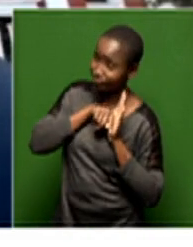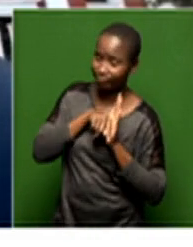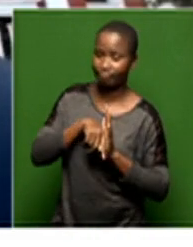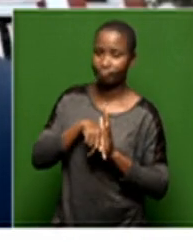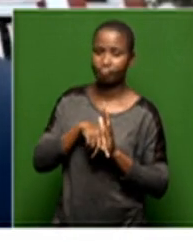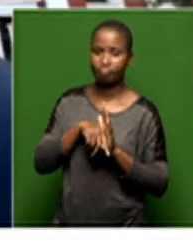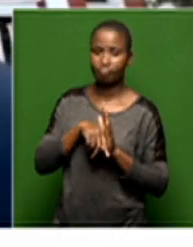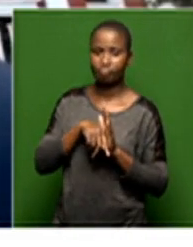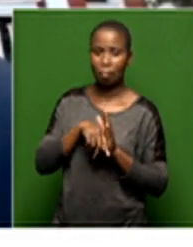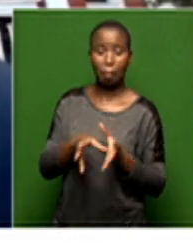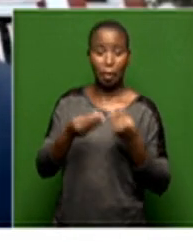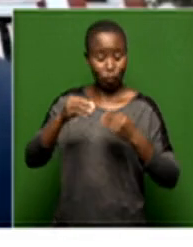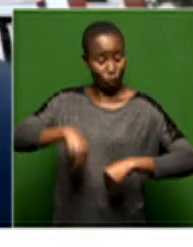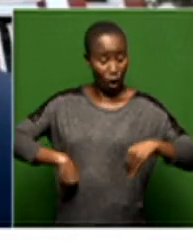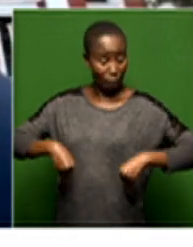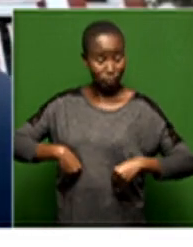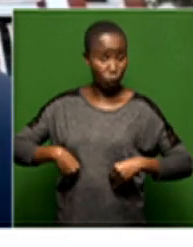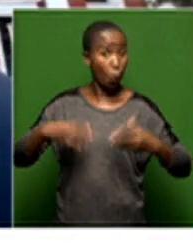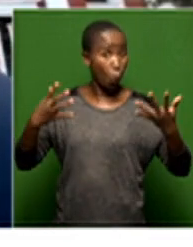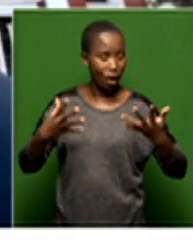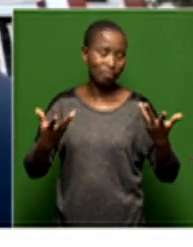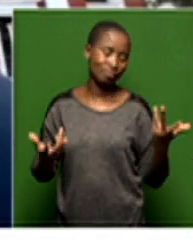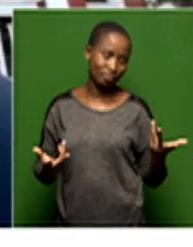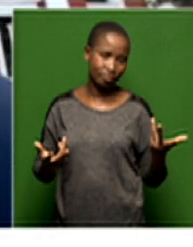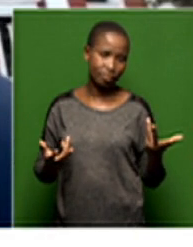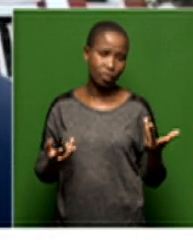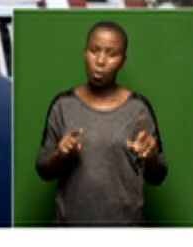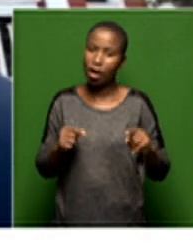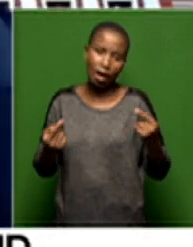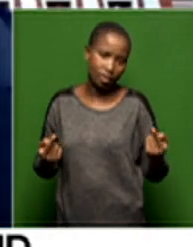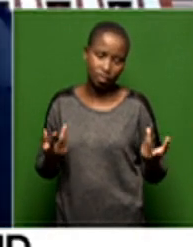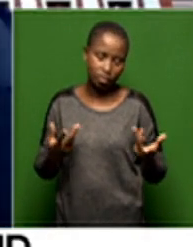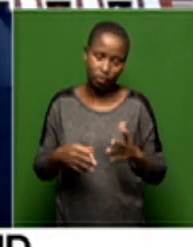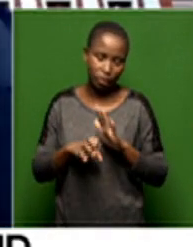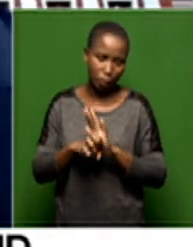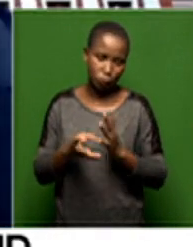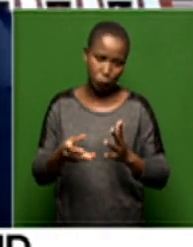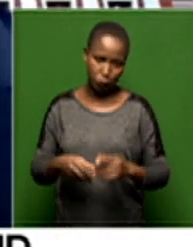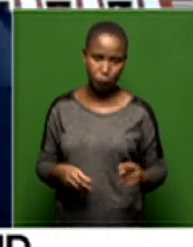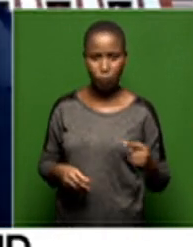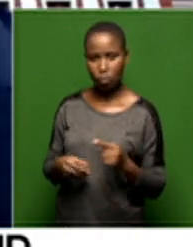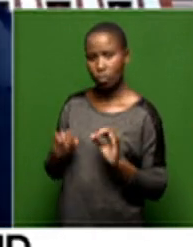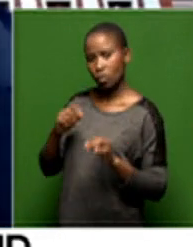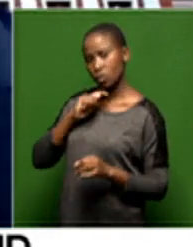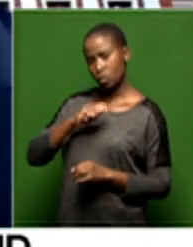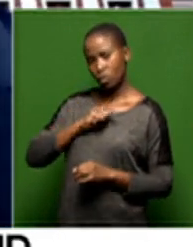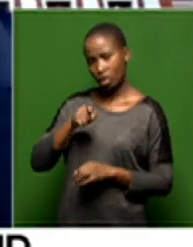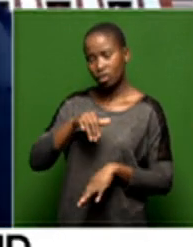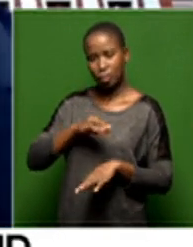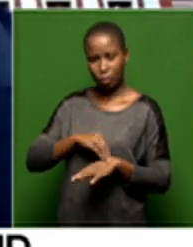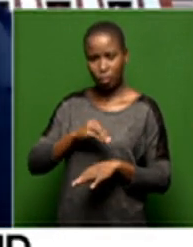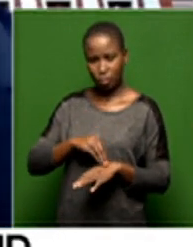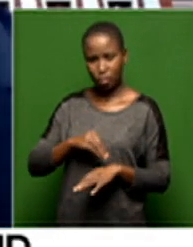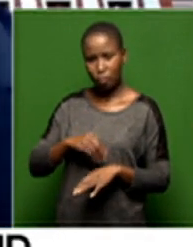of corruption, of crime in our country, for instance. And that's the problem. I think, you know, when we talk about